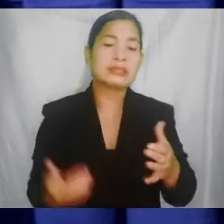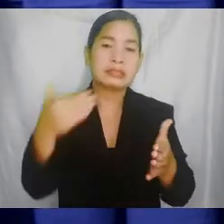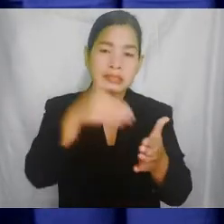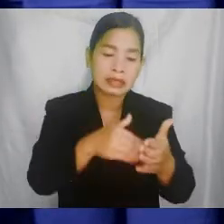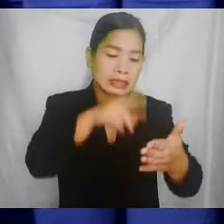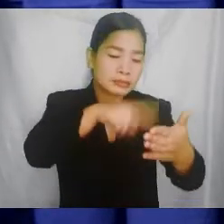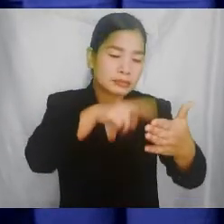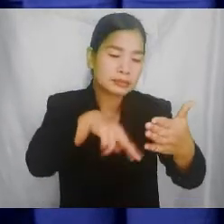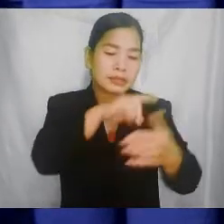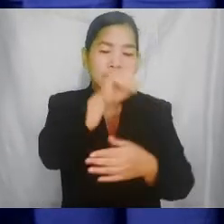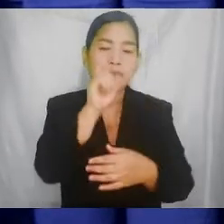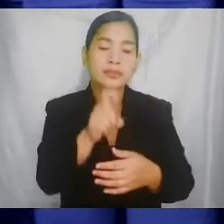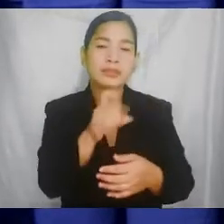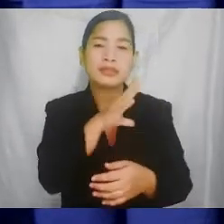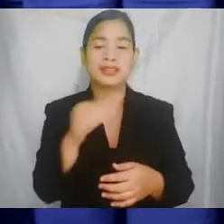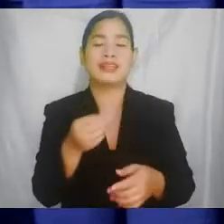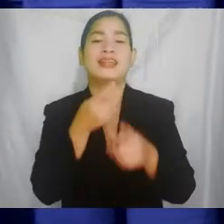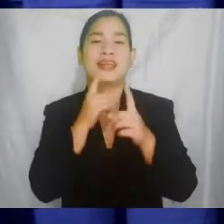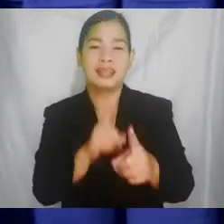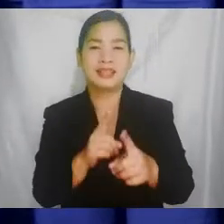for clarifications.